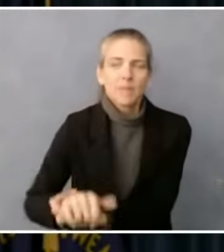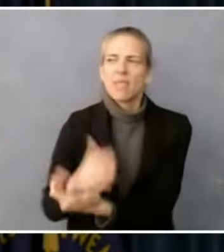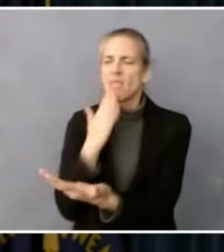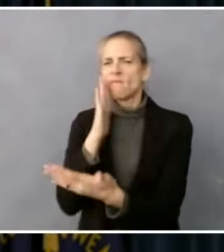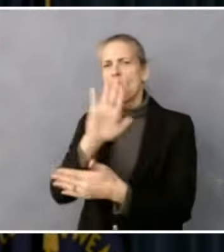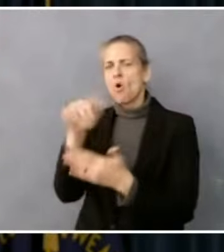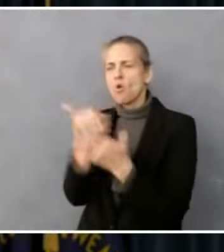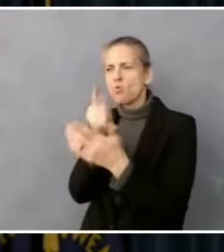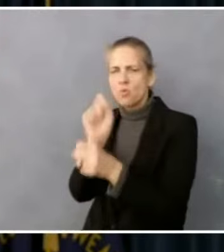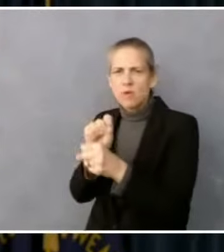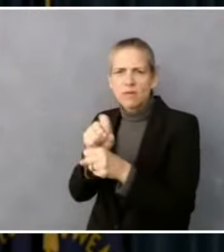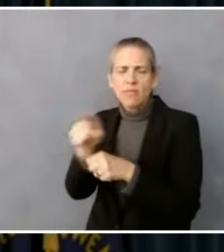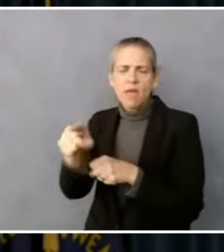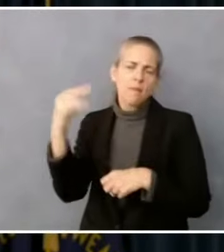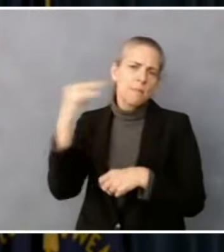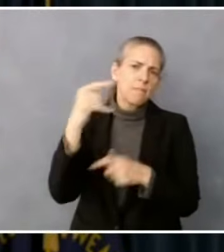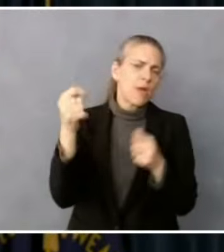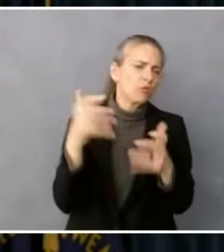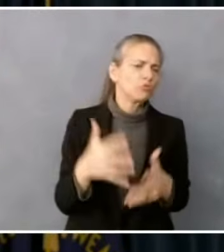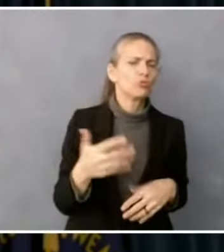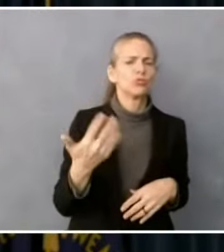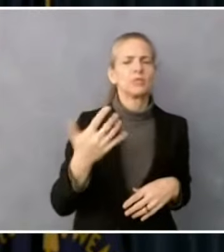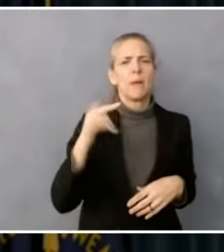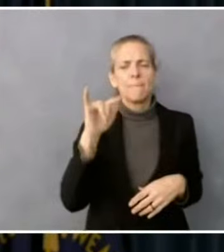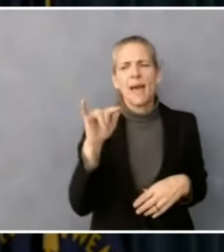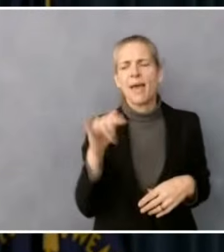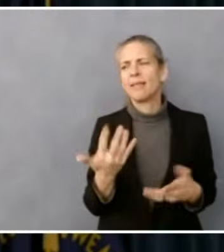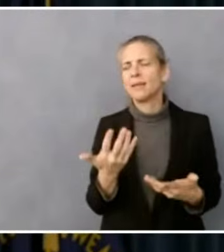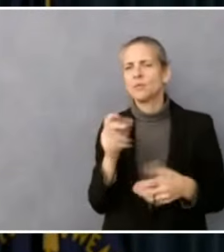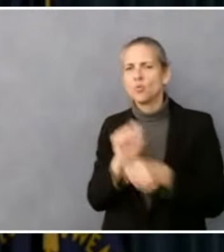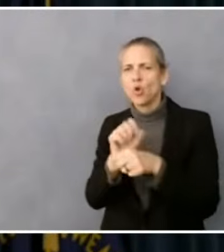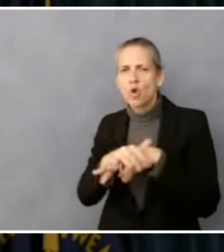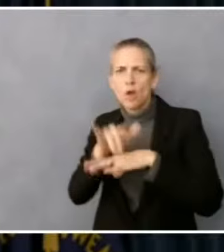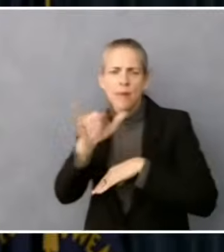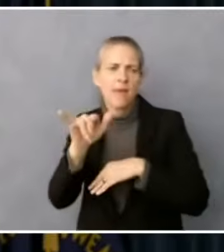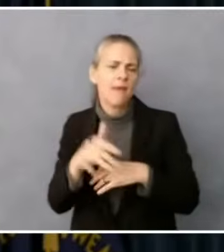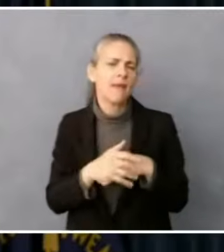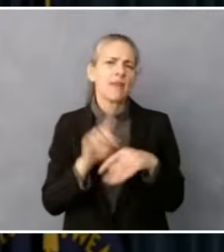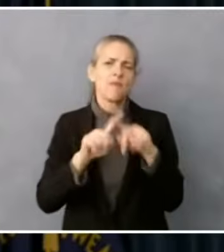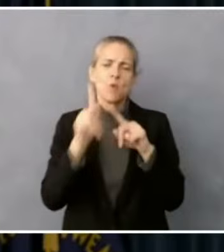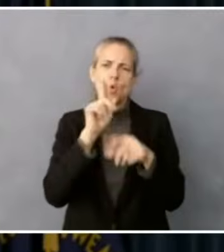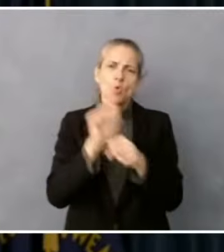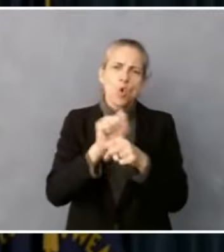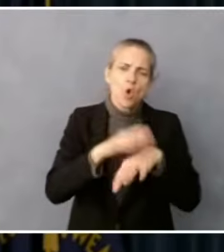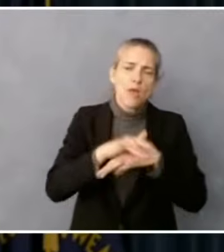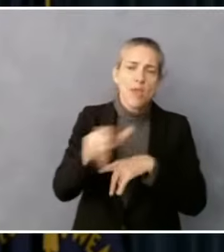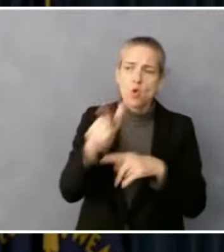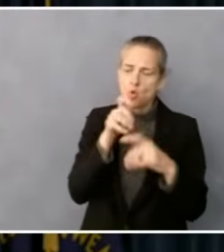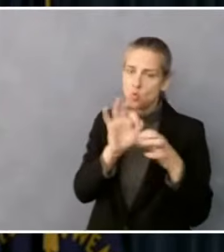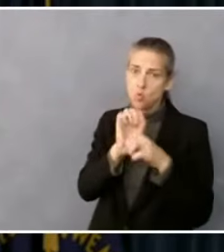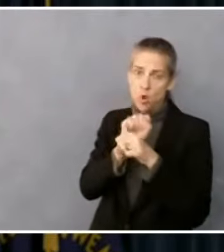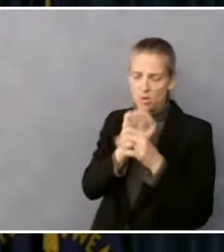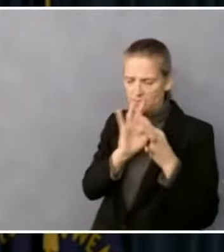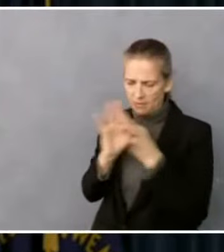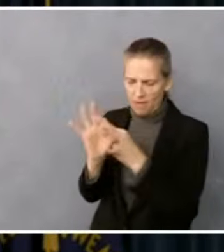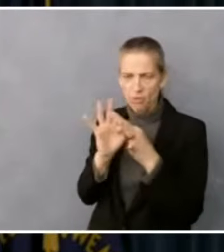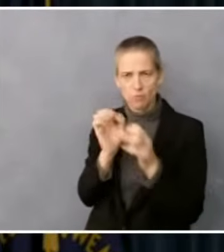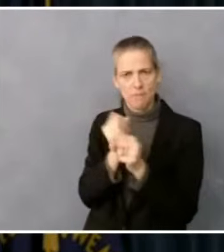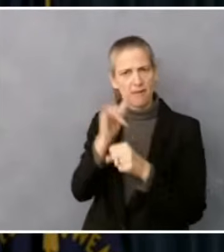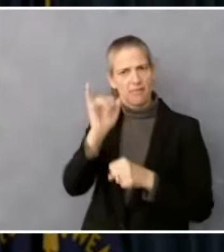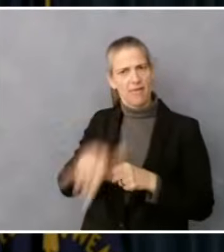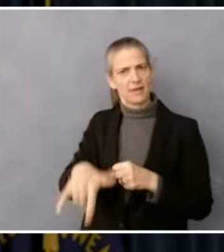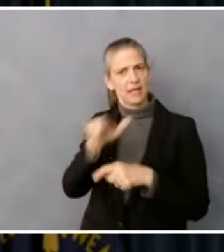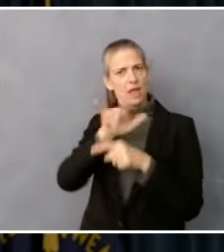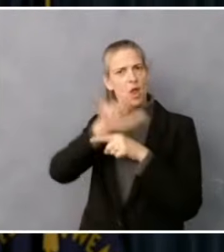controllers, pilots, flight attendants, and countless other crew members who make the Louisville Muhammad Ali International Airport a